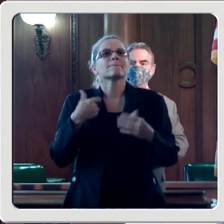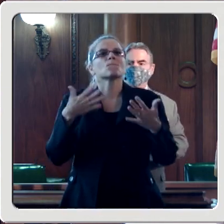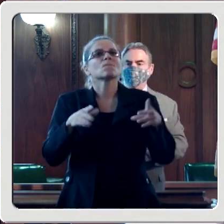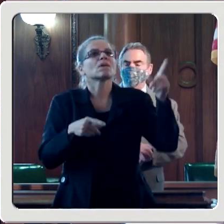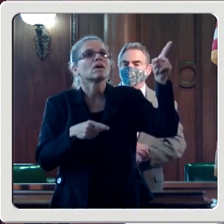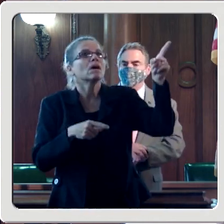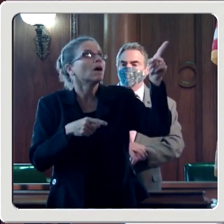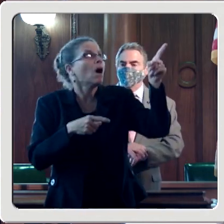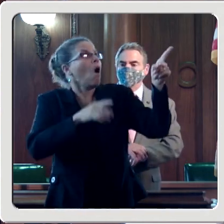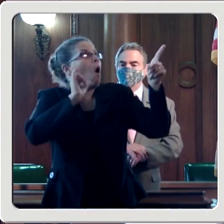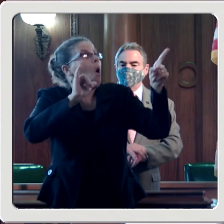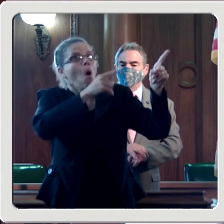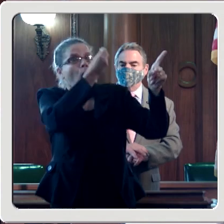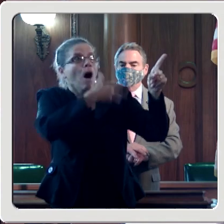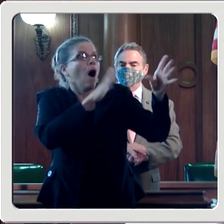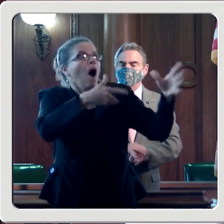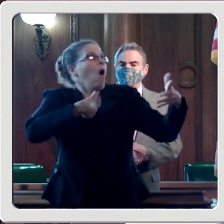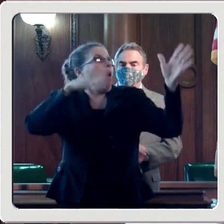by sticking to it,